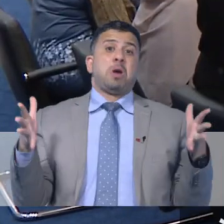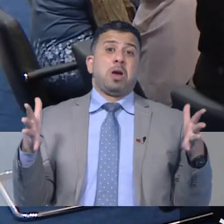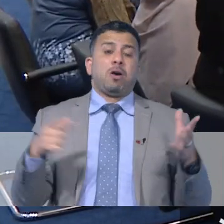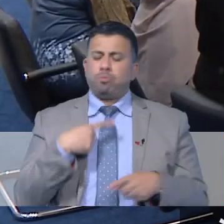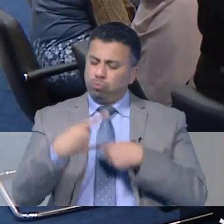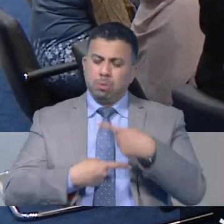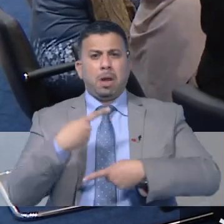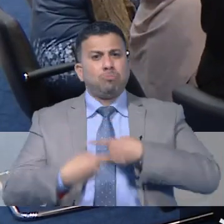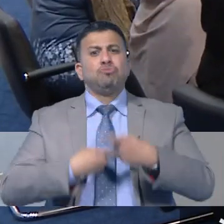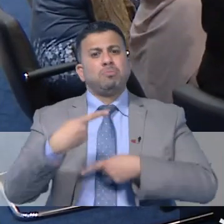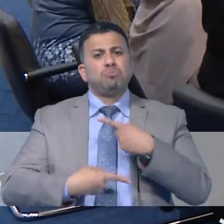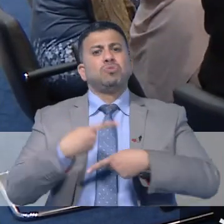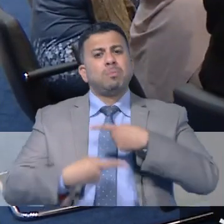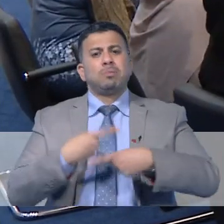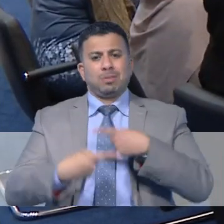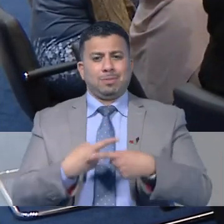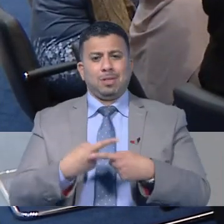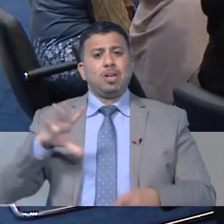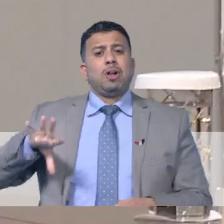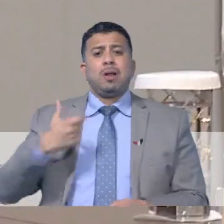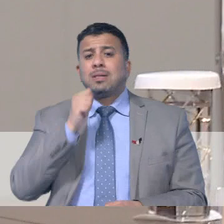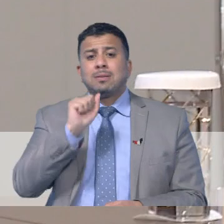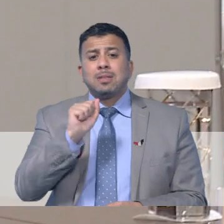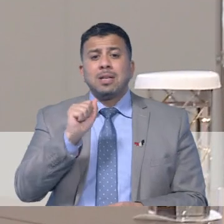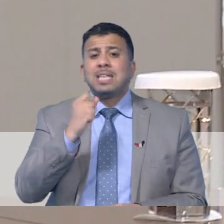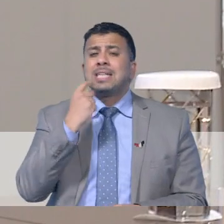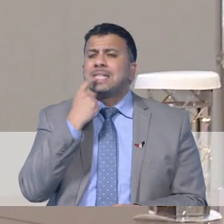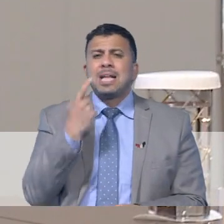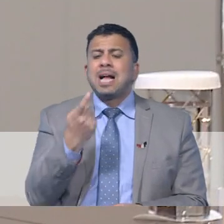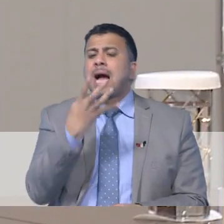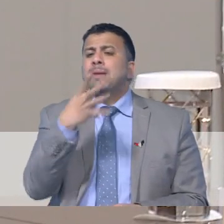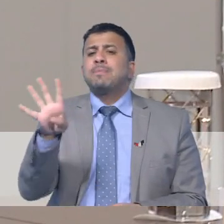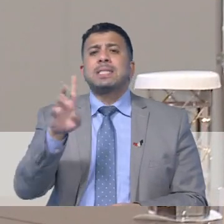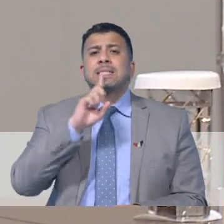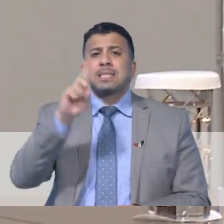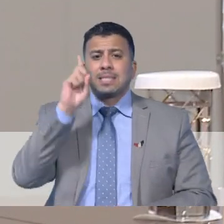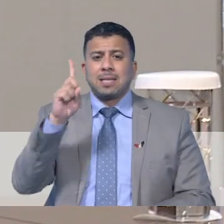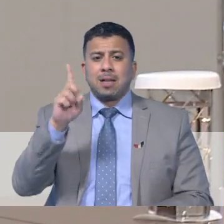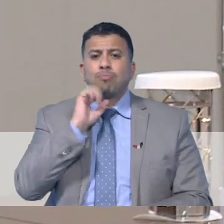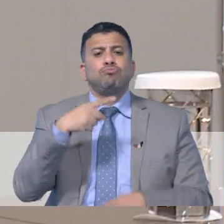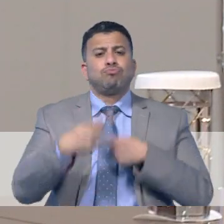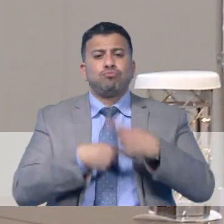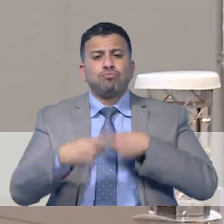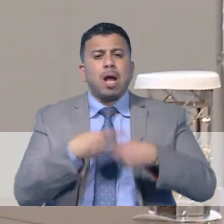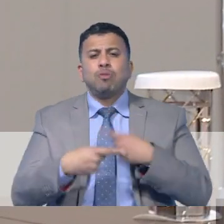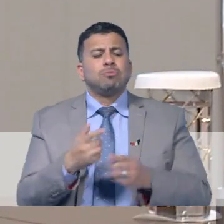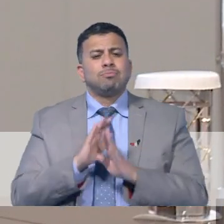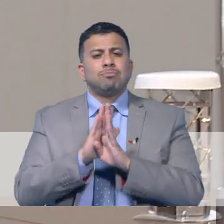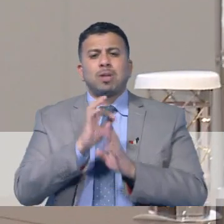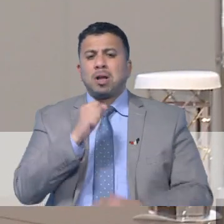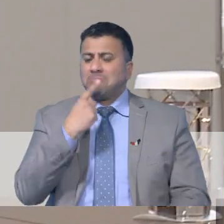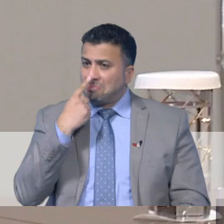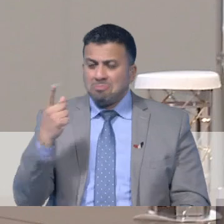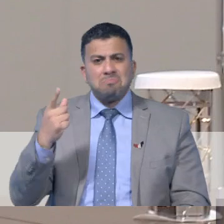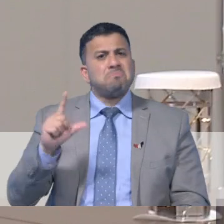ongoing support for the University of Exeter over four decades is greatly appreciated by everyone. We